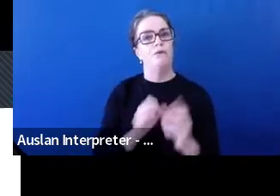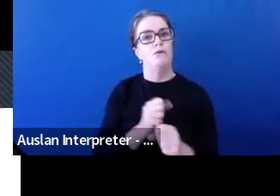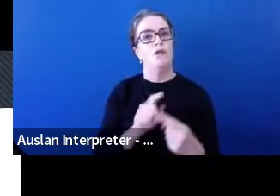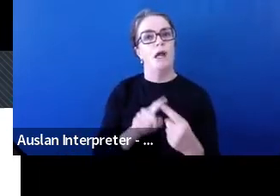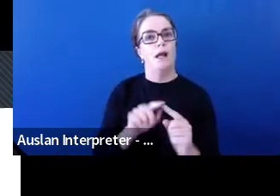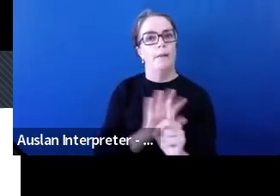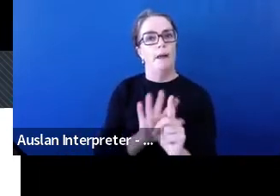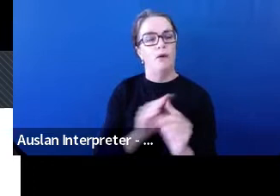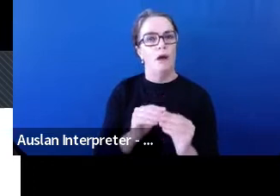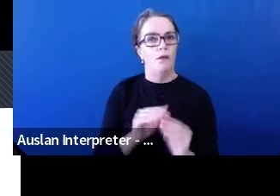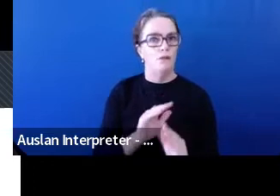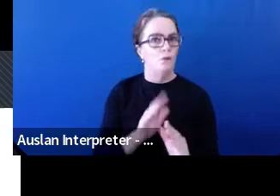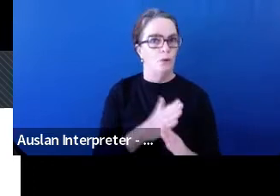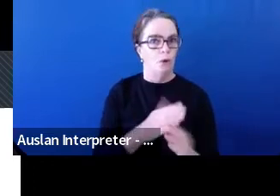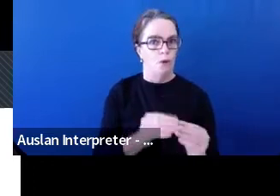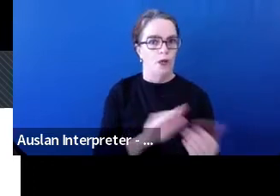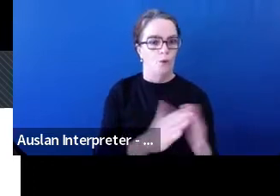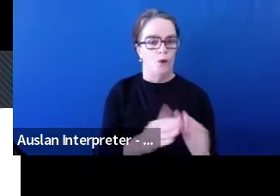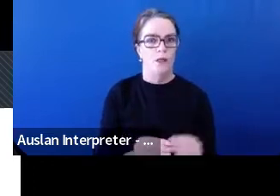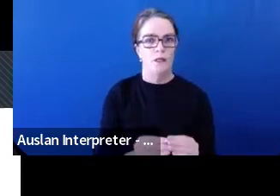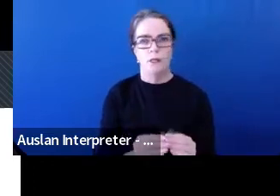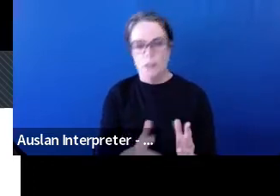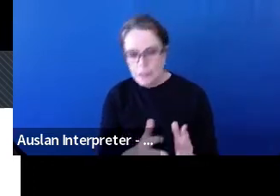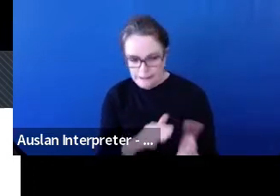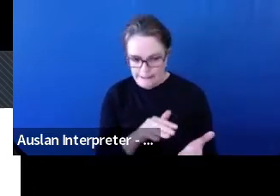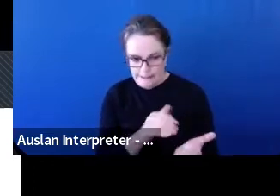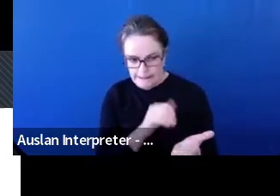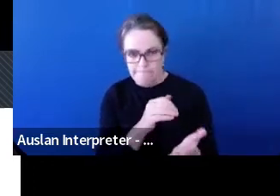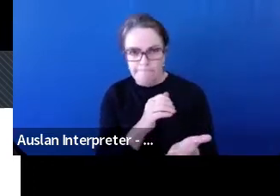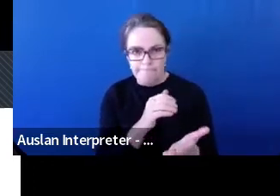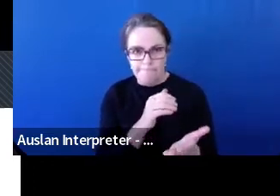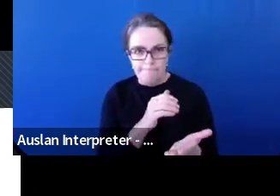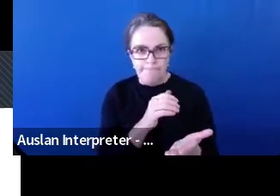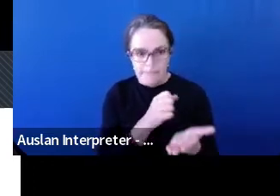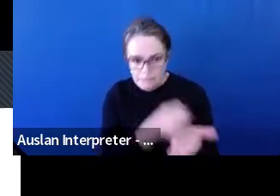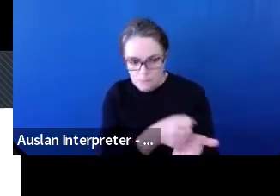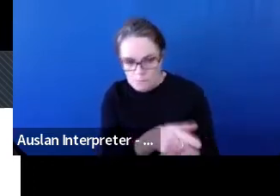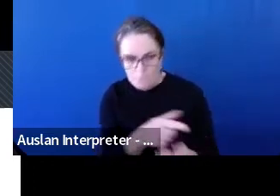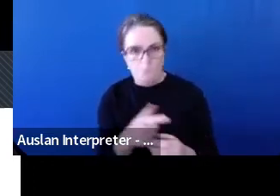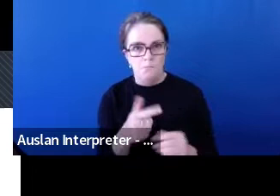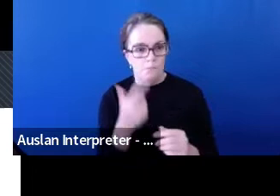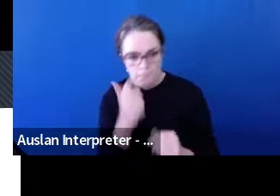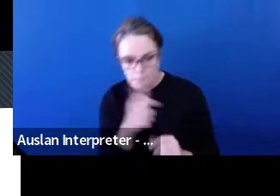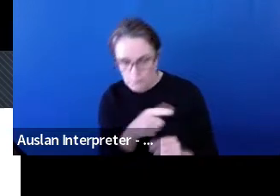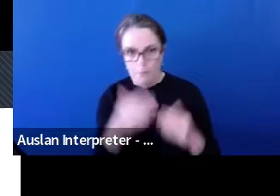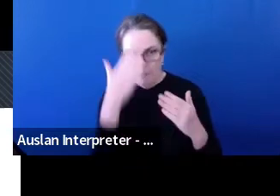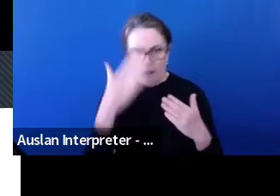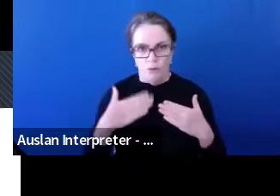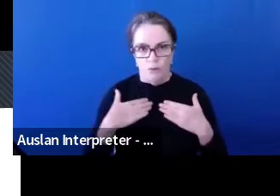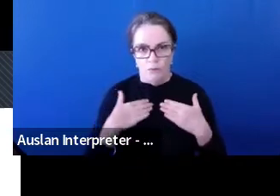in community to identify signs of mental illness, to reduce stigma and